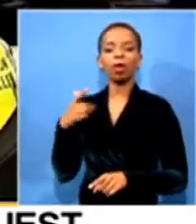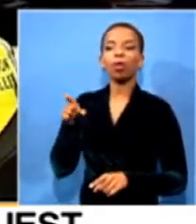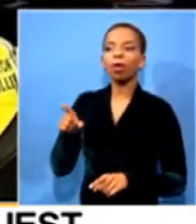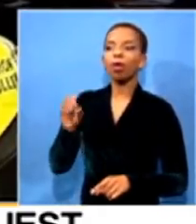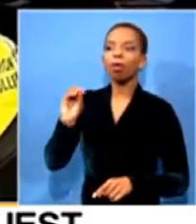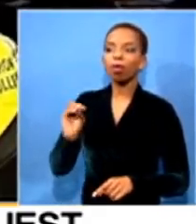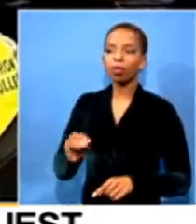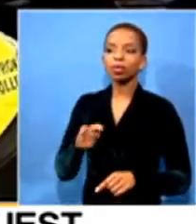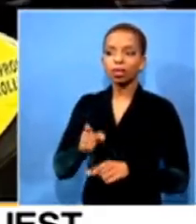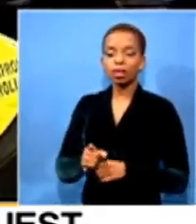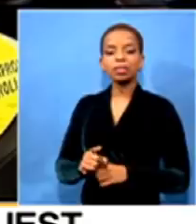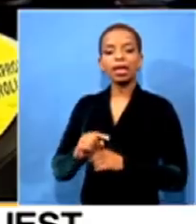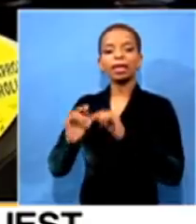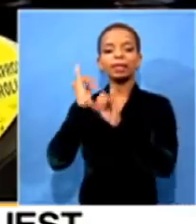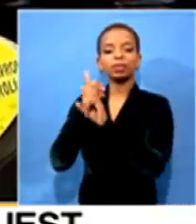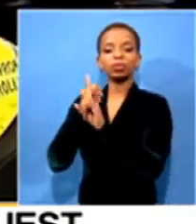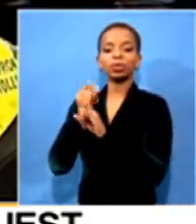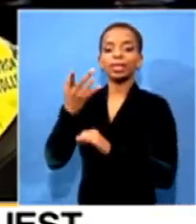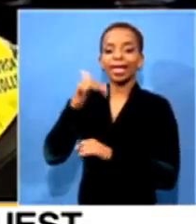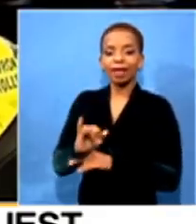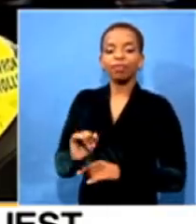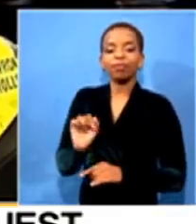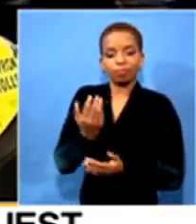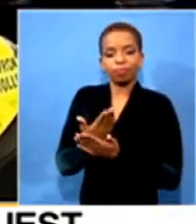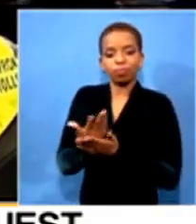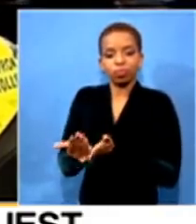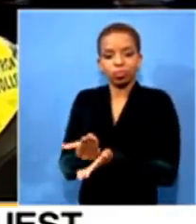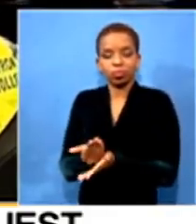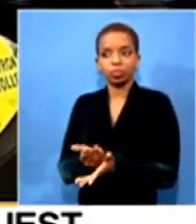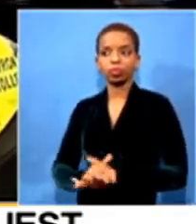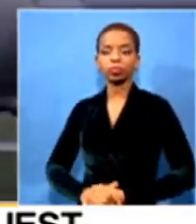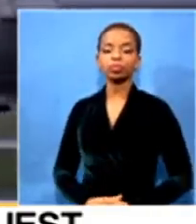these institutions if they were to be rescued somehow?